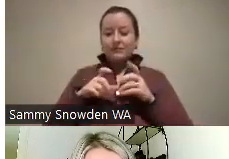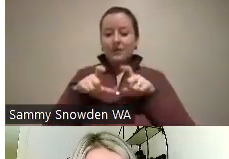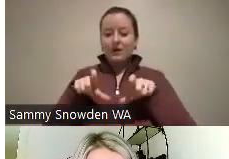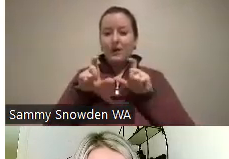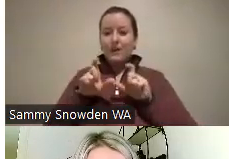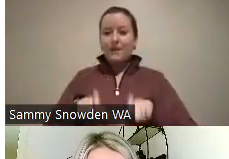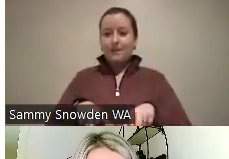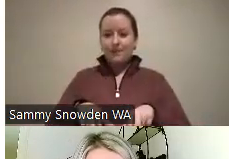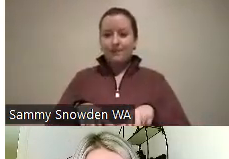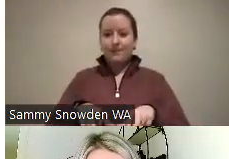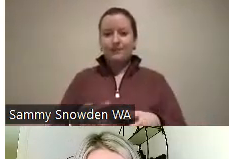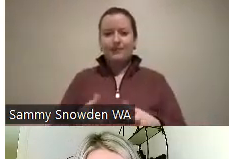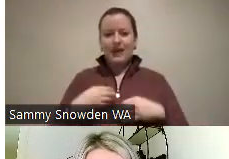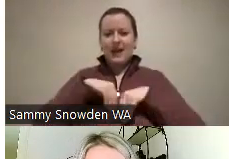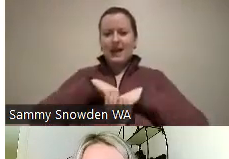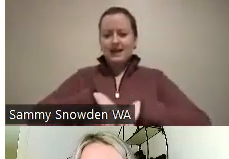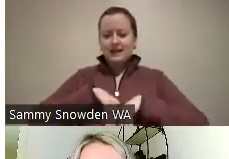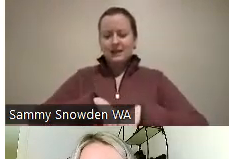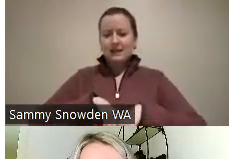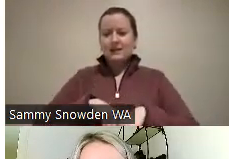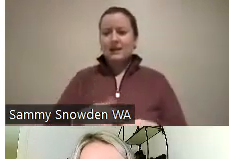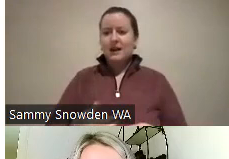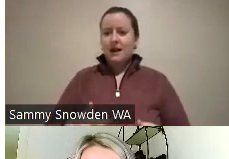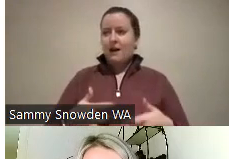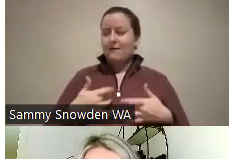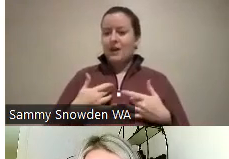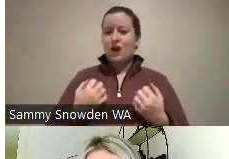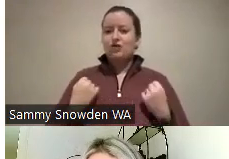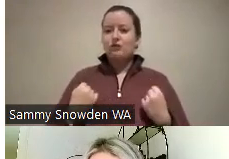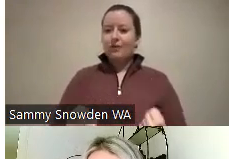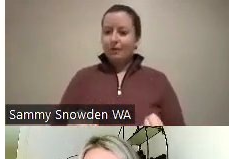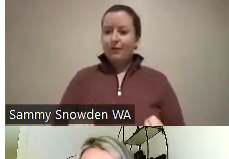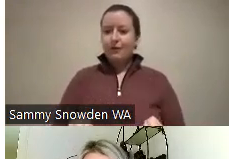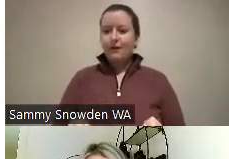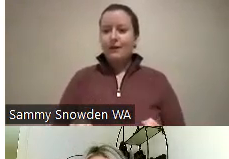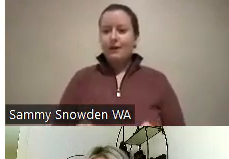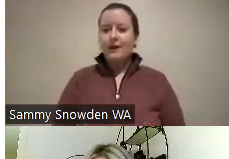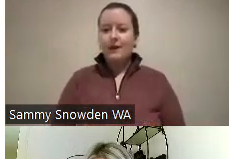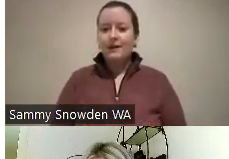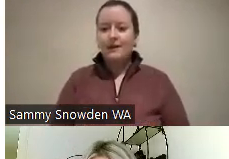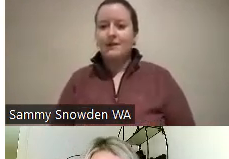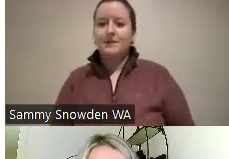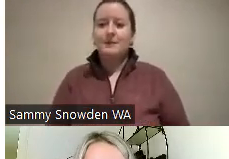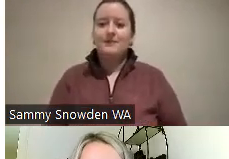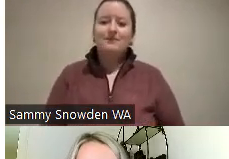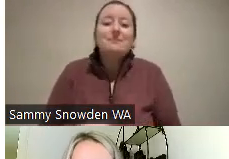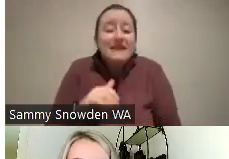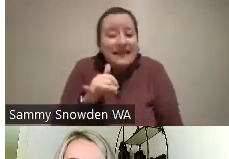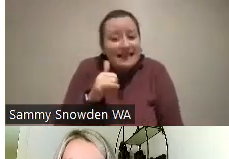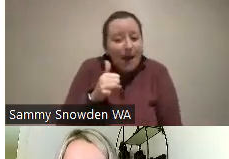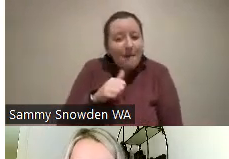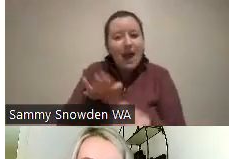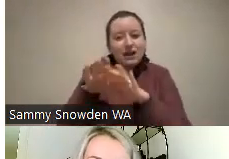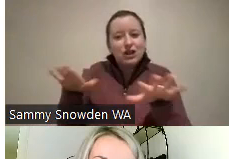and fortitude. I know some people use it when the kids are they feel like they're going to kill the kids. So just take a